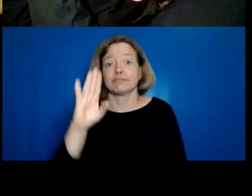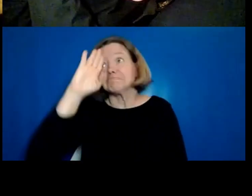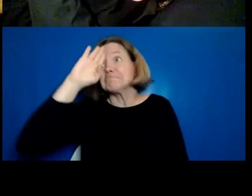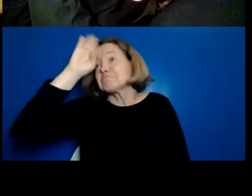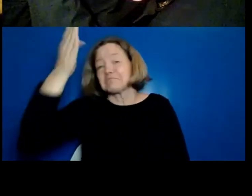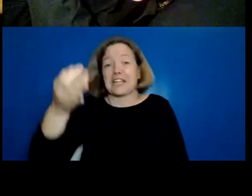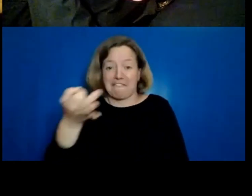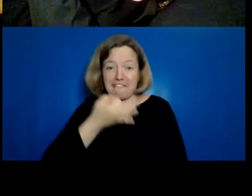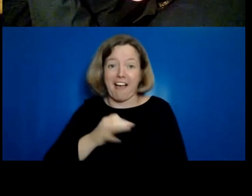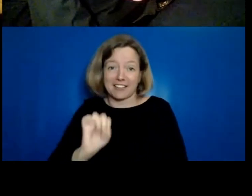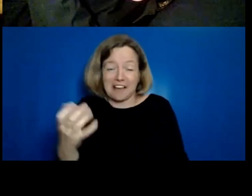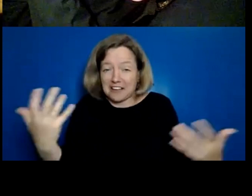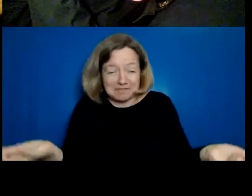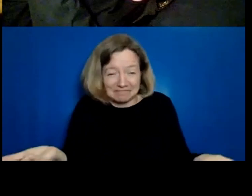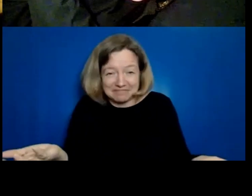any